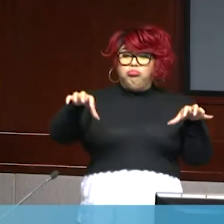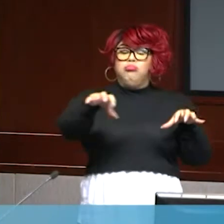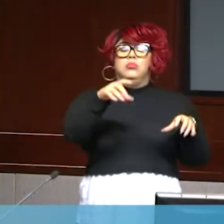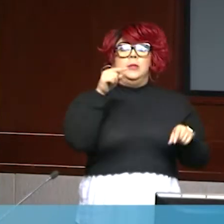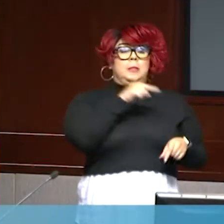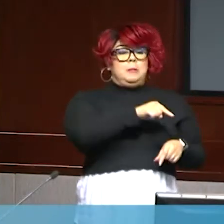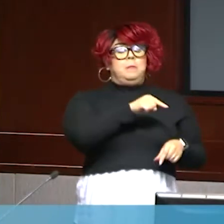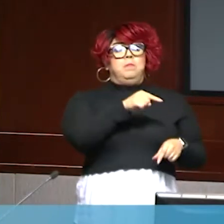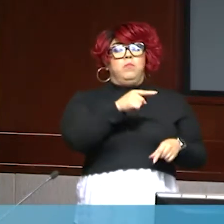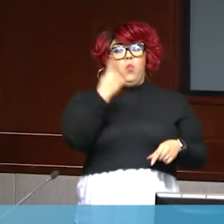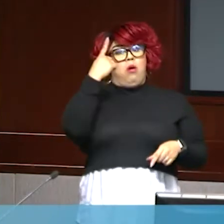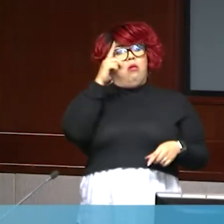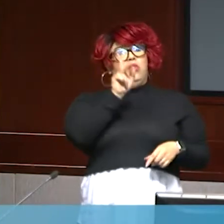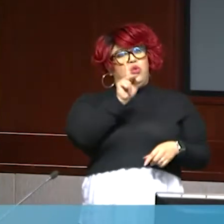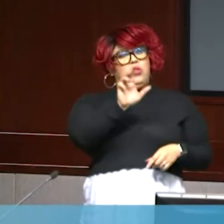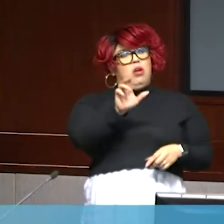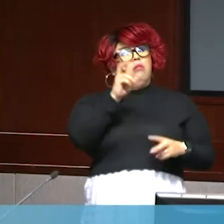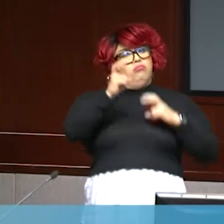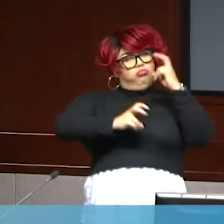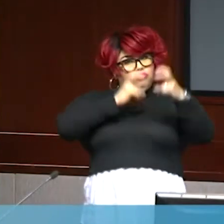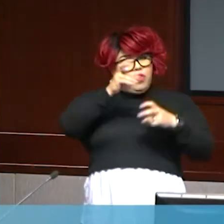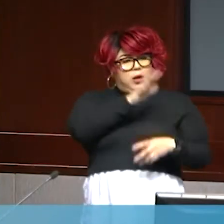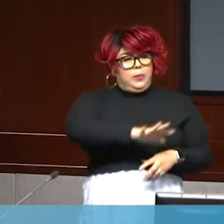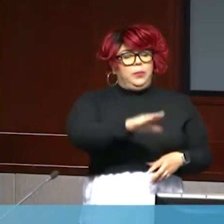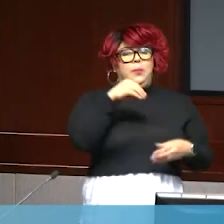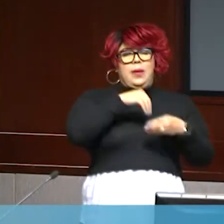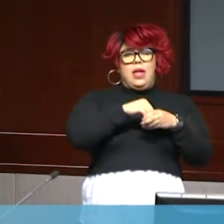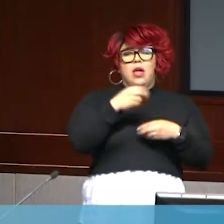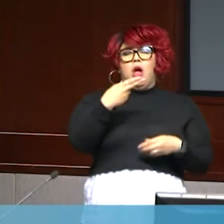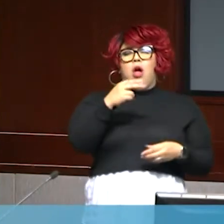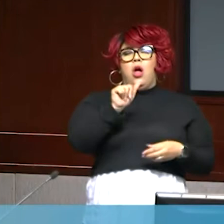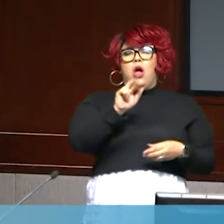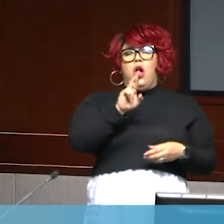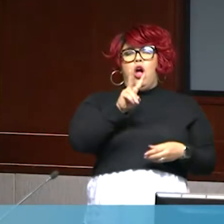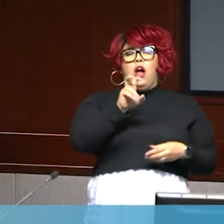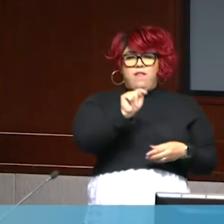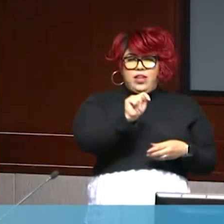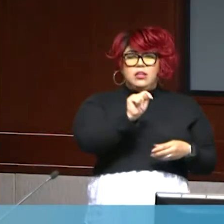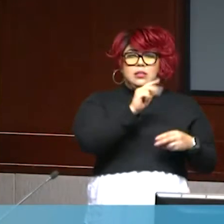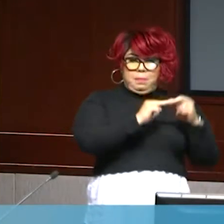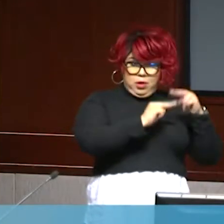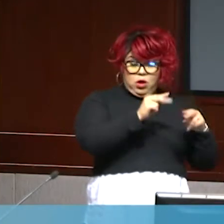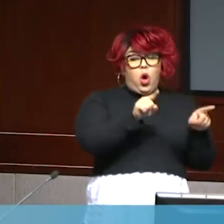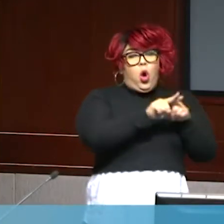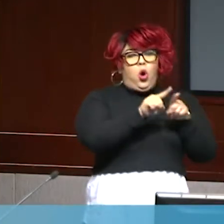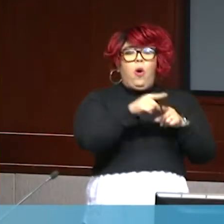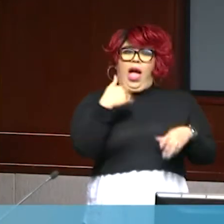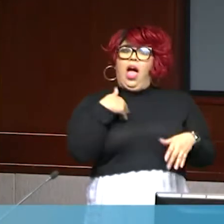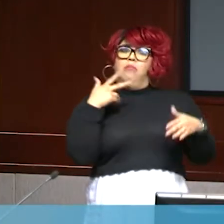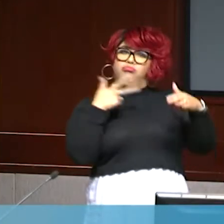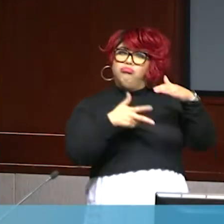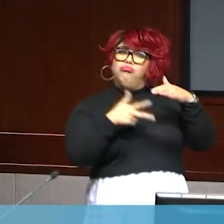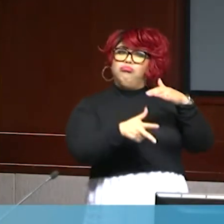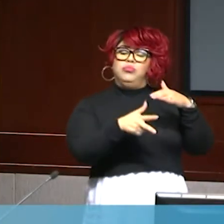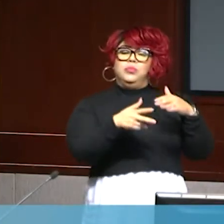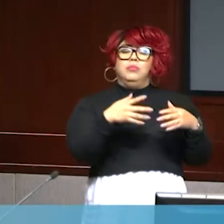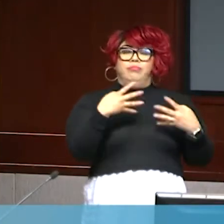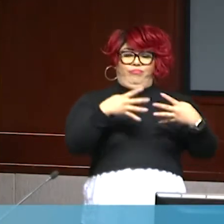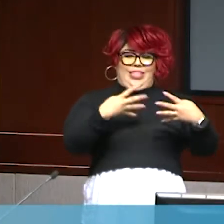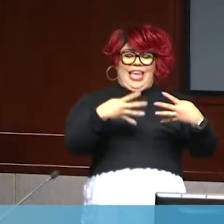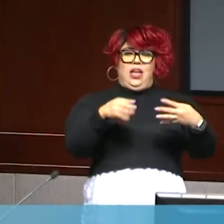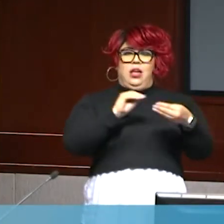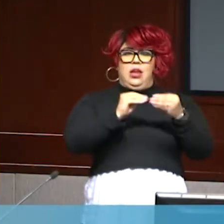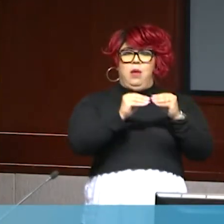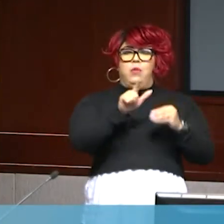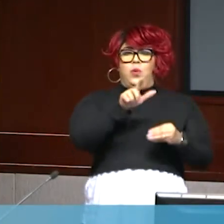is a facility at the Kern County Fairgrounds in the Harvest Building, as well as a drive-through location at Gate 26, which if